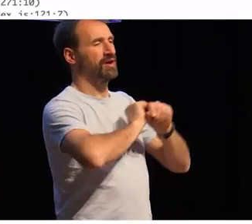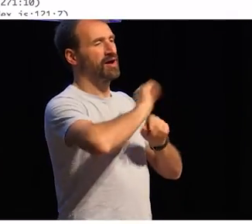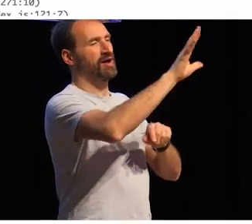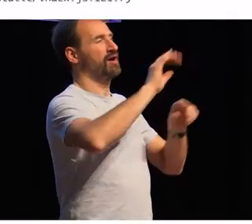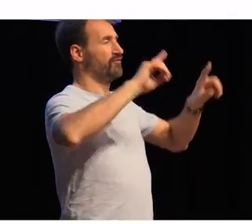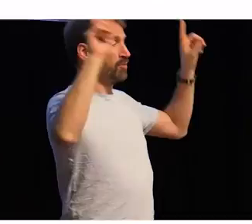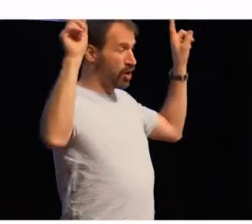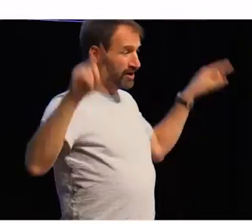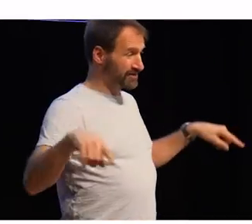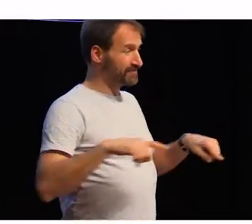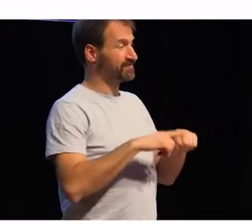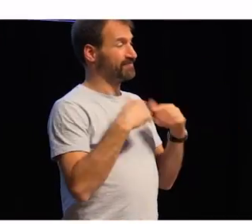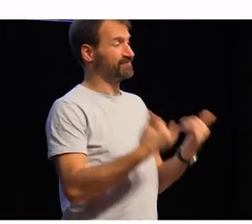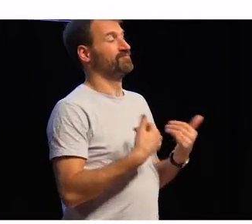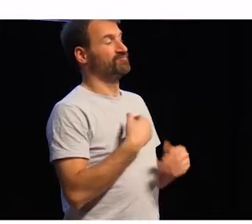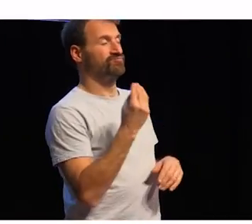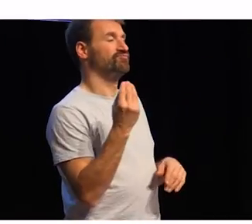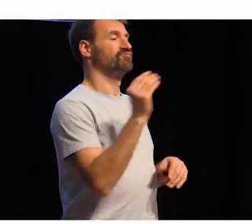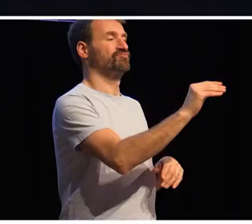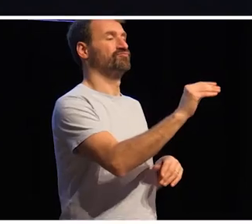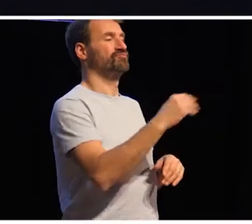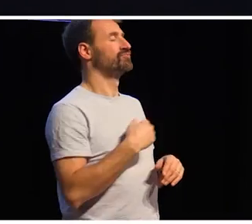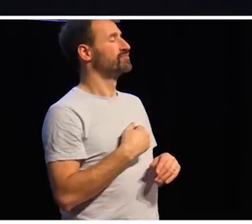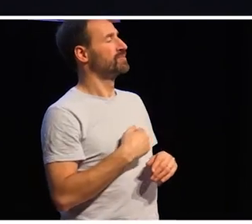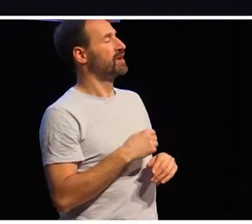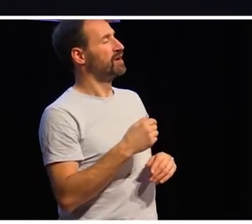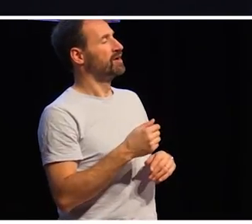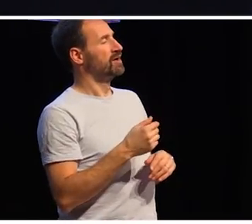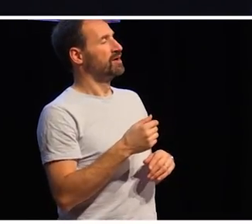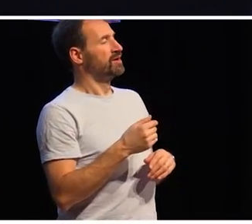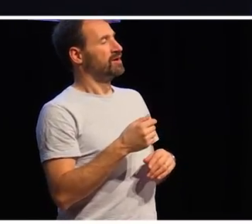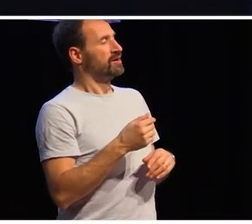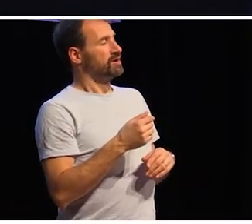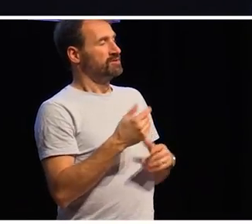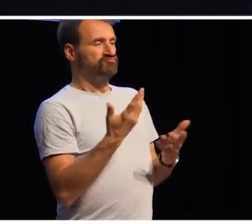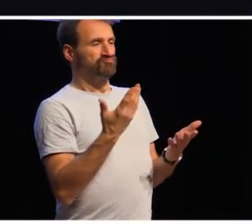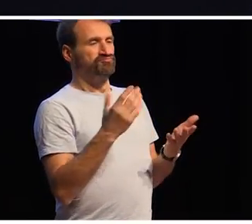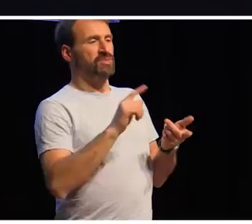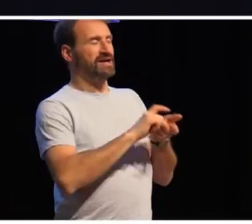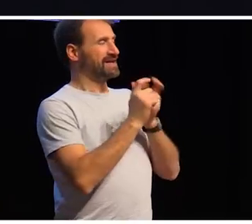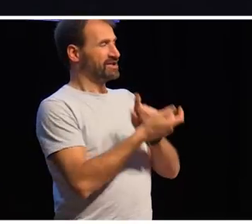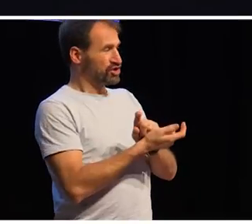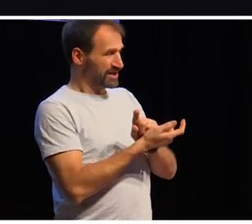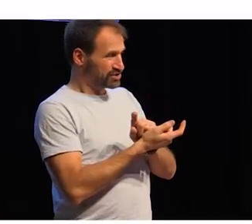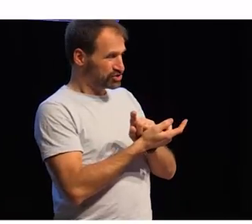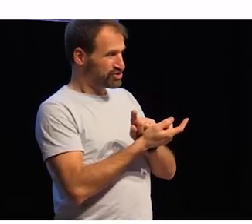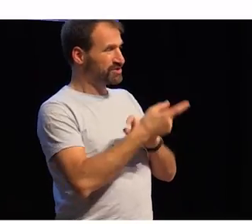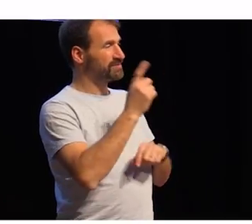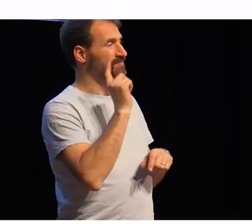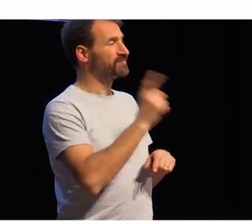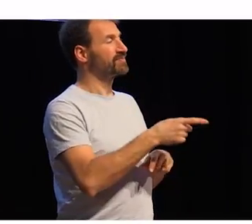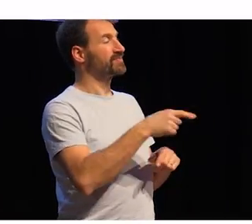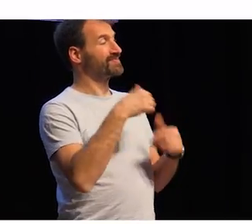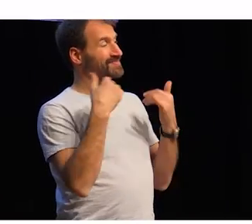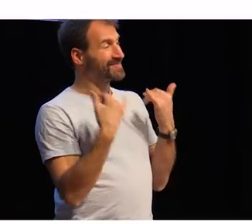say, Interchange. and install. So remember I told